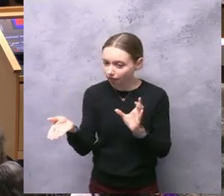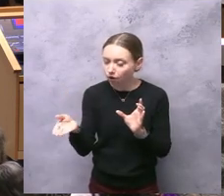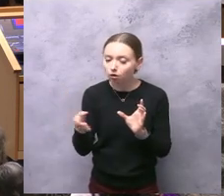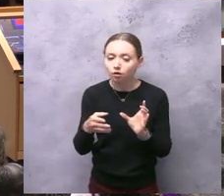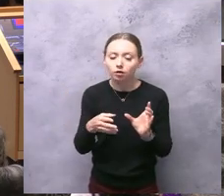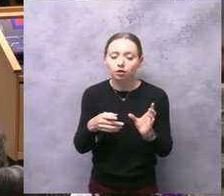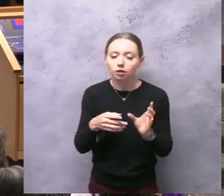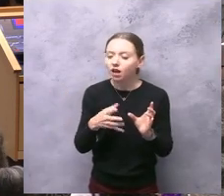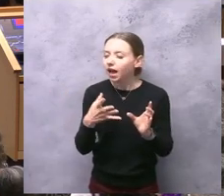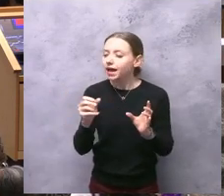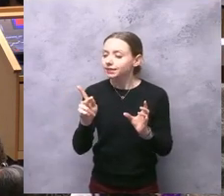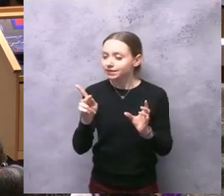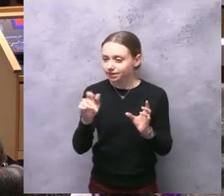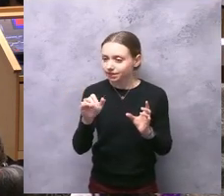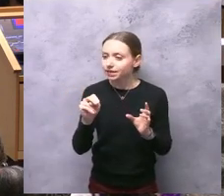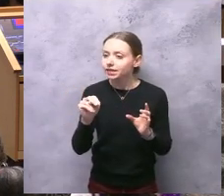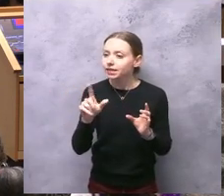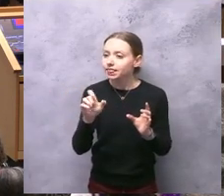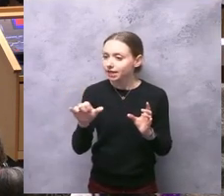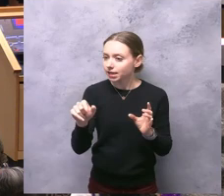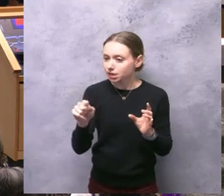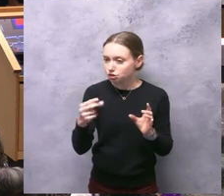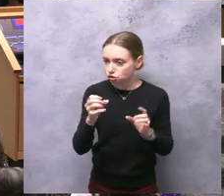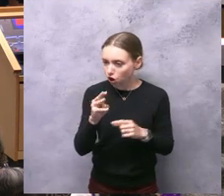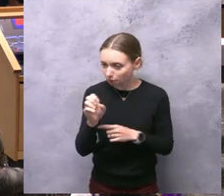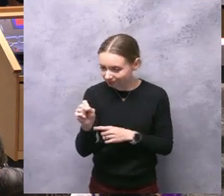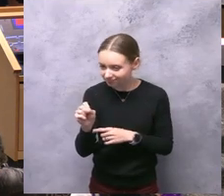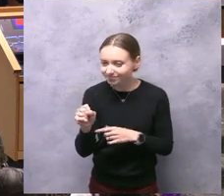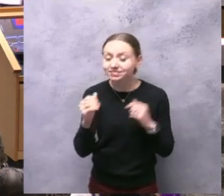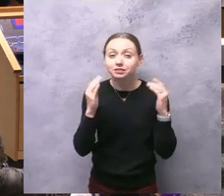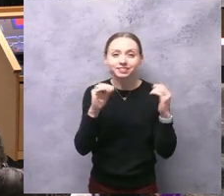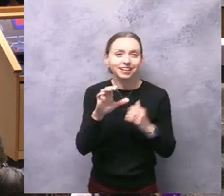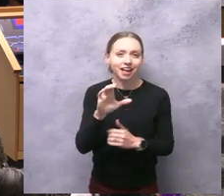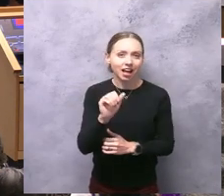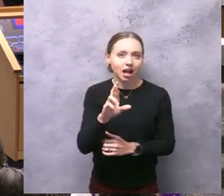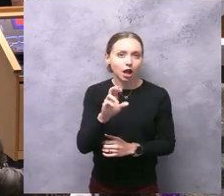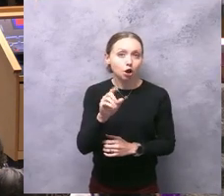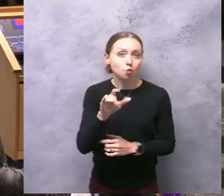and as well as Kenley Thomas. Carolyn Washnog,